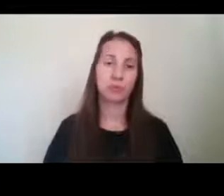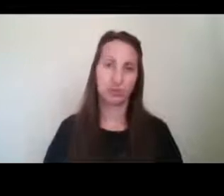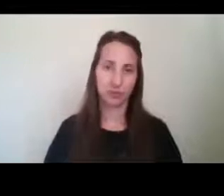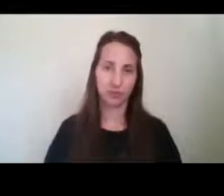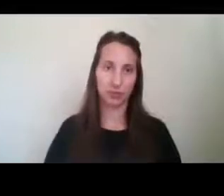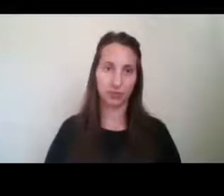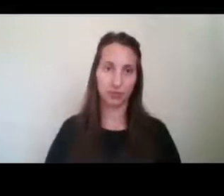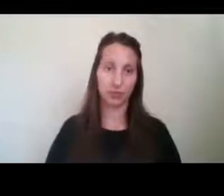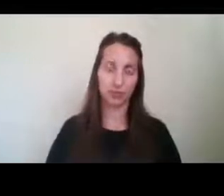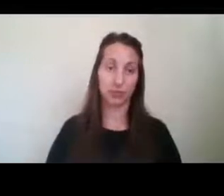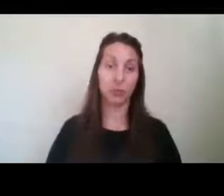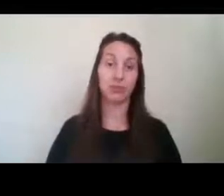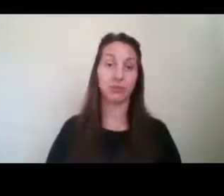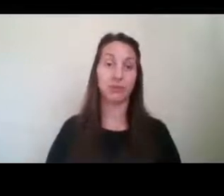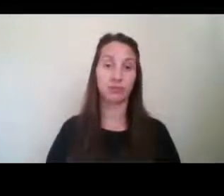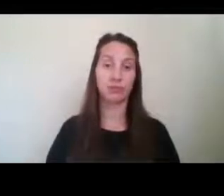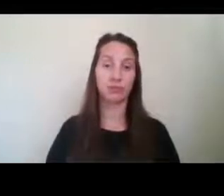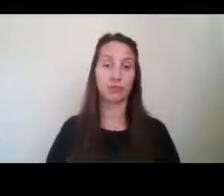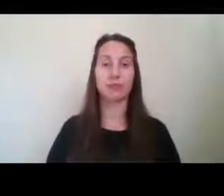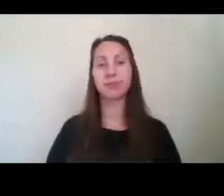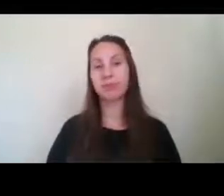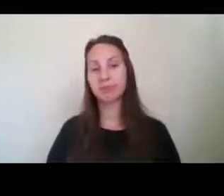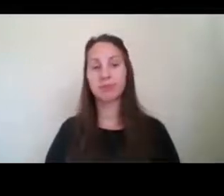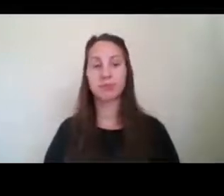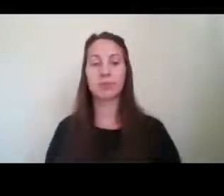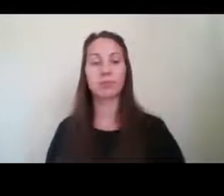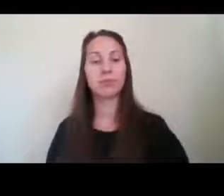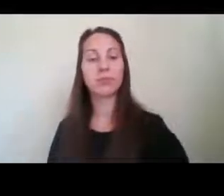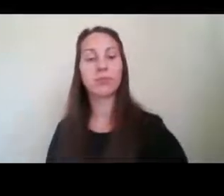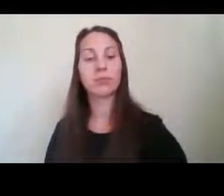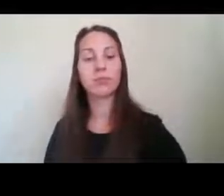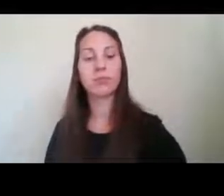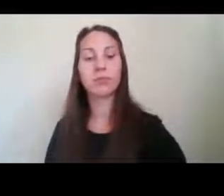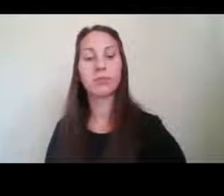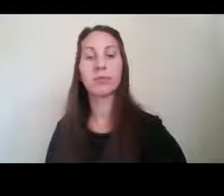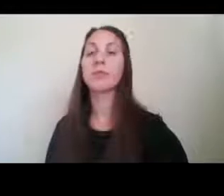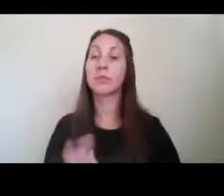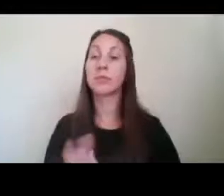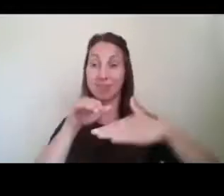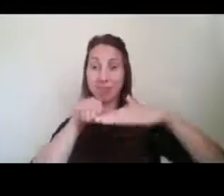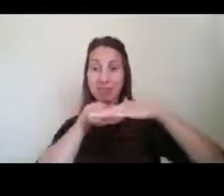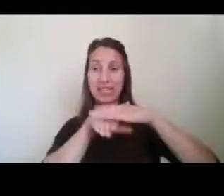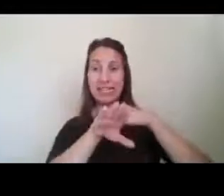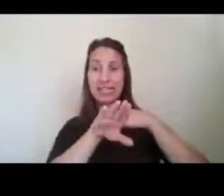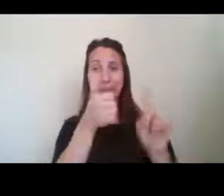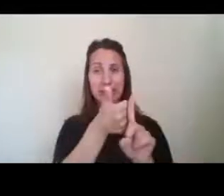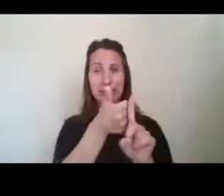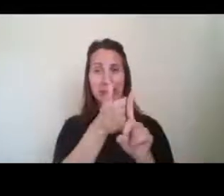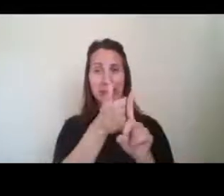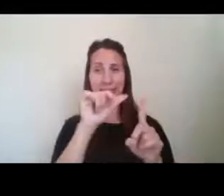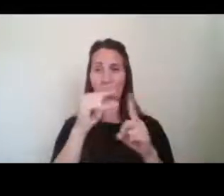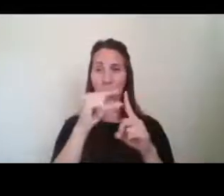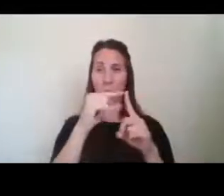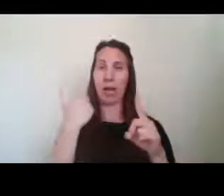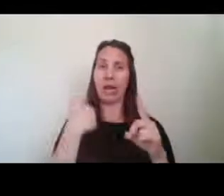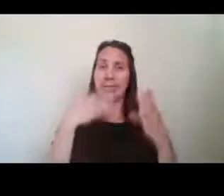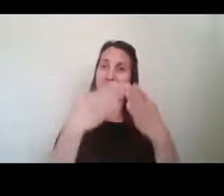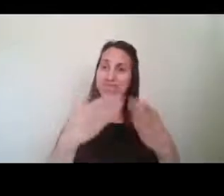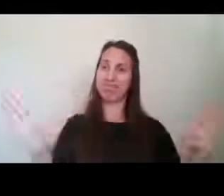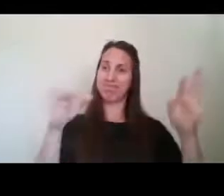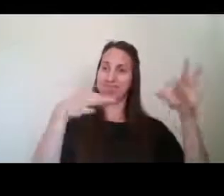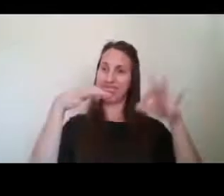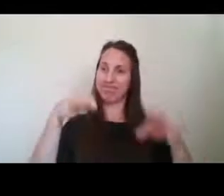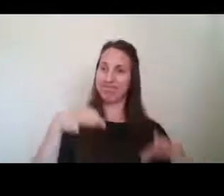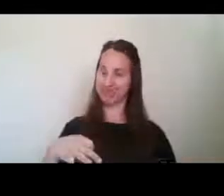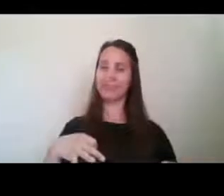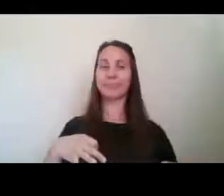So just because of accessibility has a very broad definition, it's a bit of a spectrum, but there are guidelines to follow.